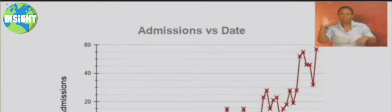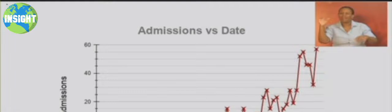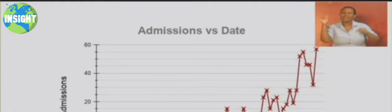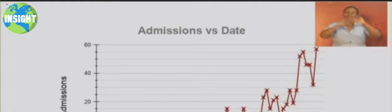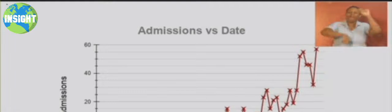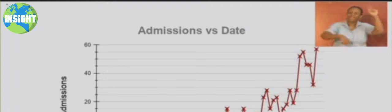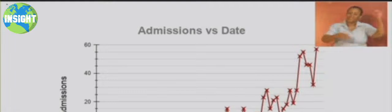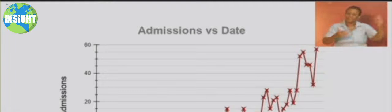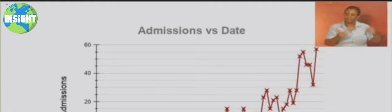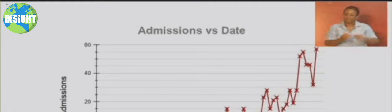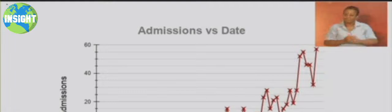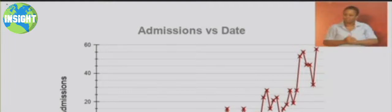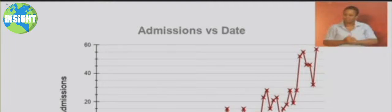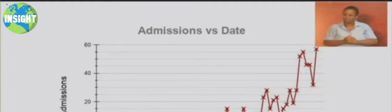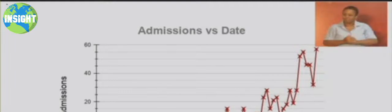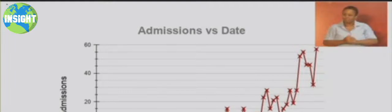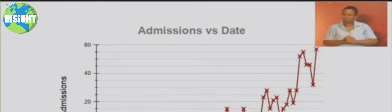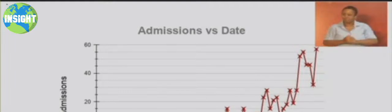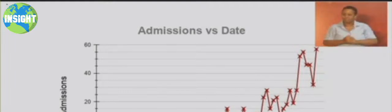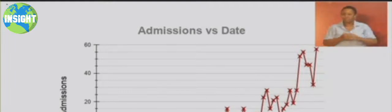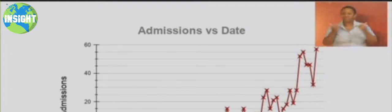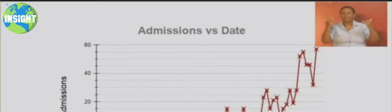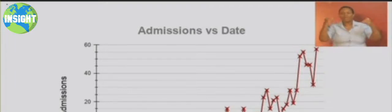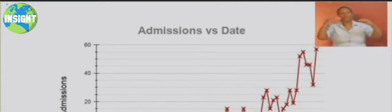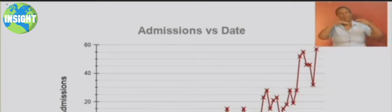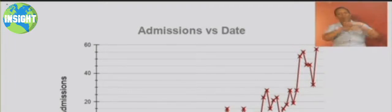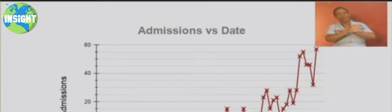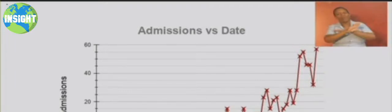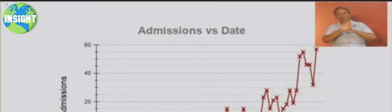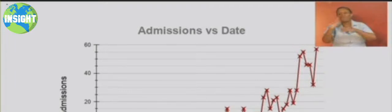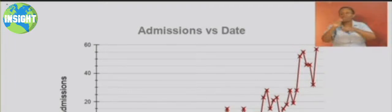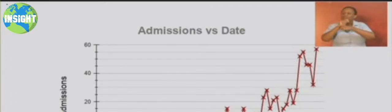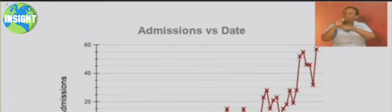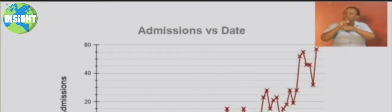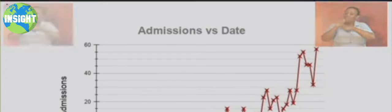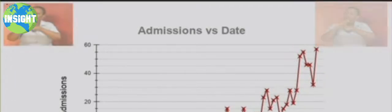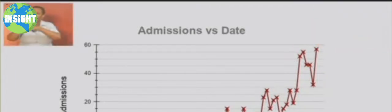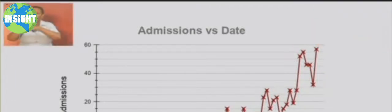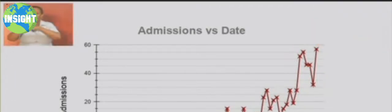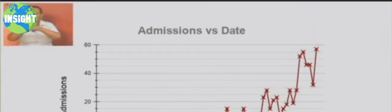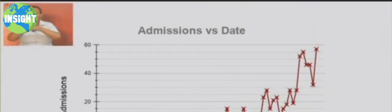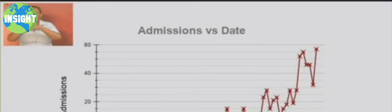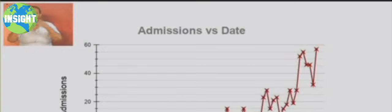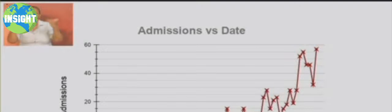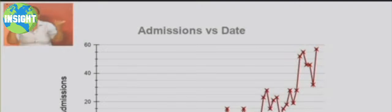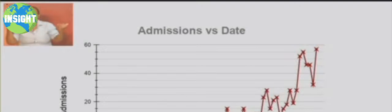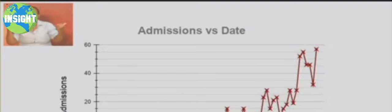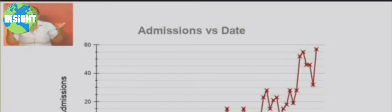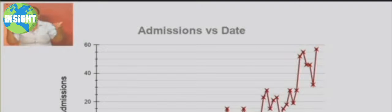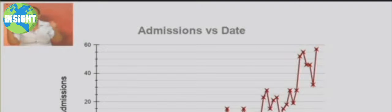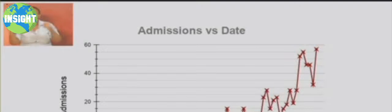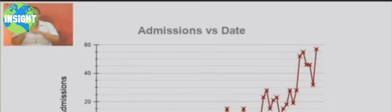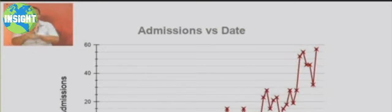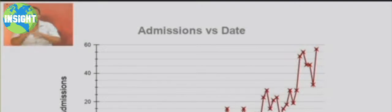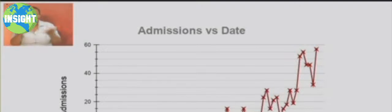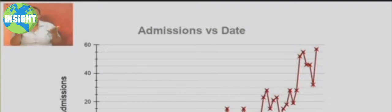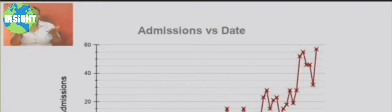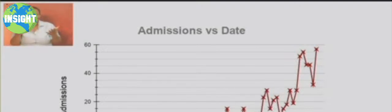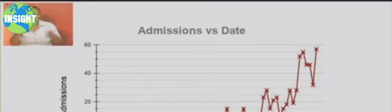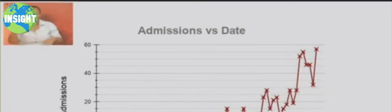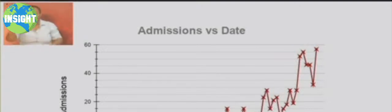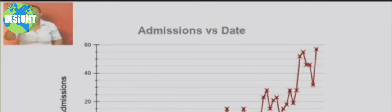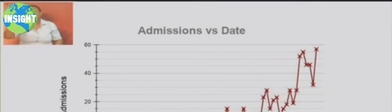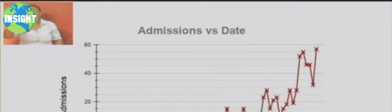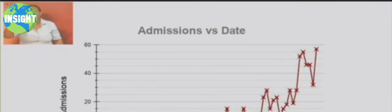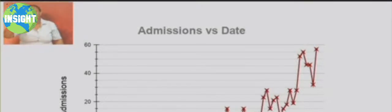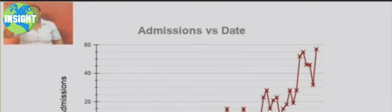about the Couva Medical and Multi-Training Facility, which is now 75% filled. And yes, we have